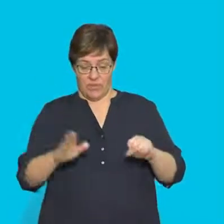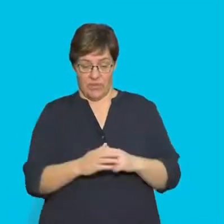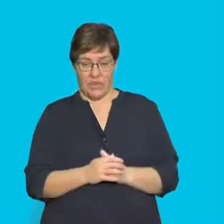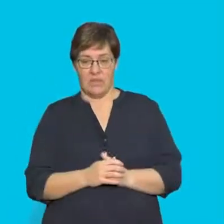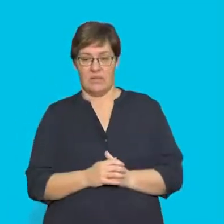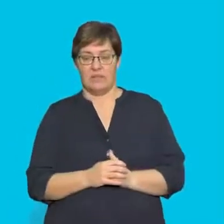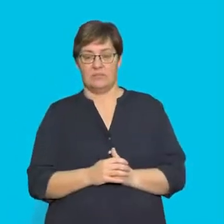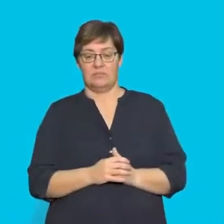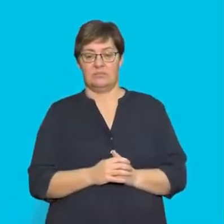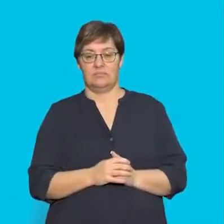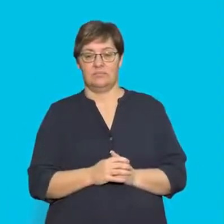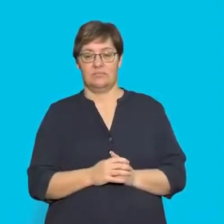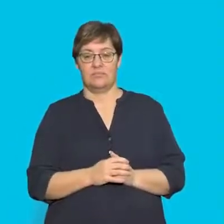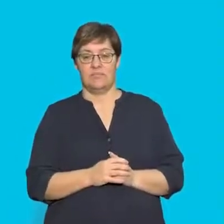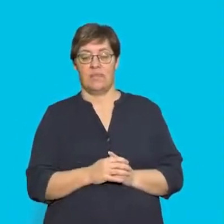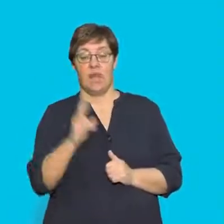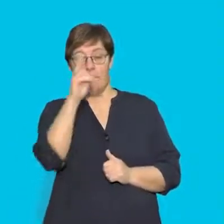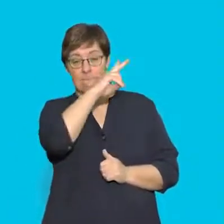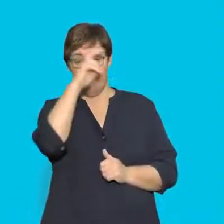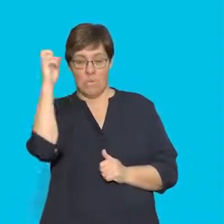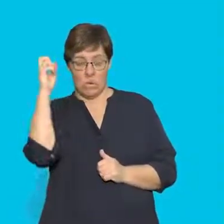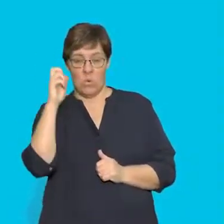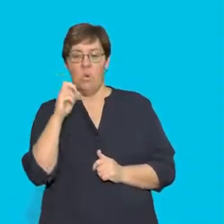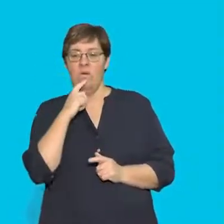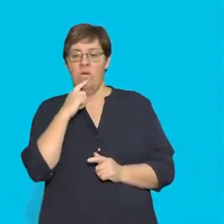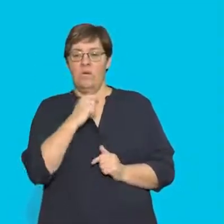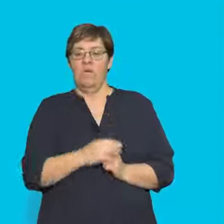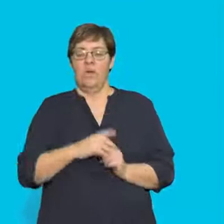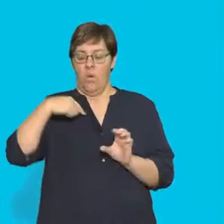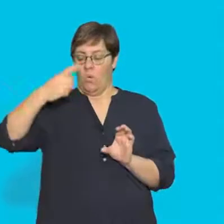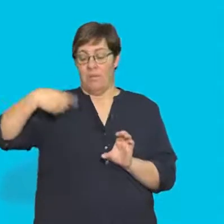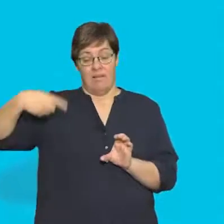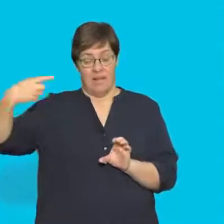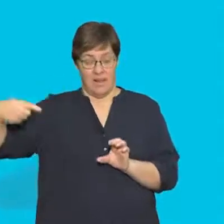to use a blue line to indicate the coil,